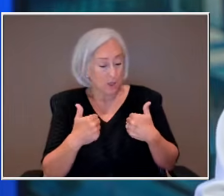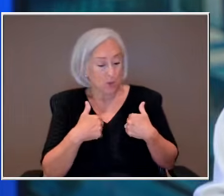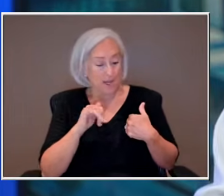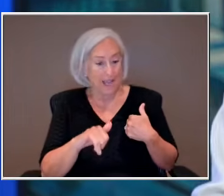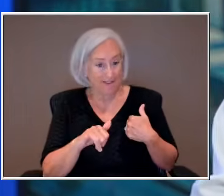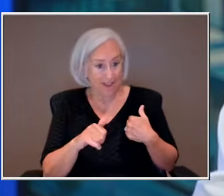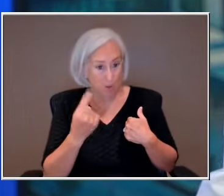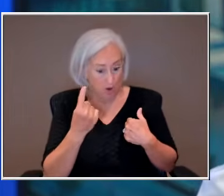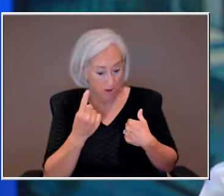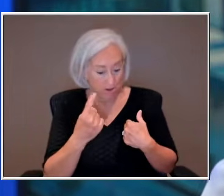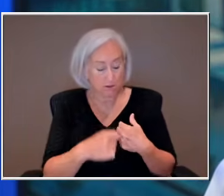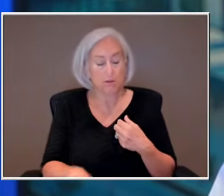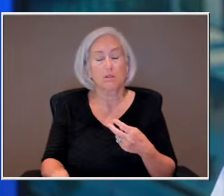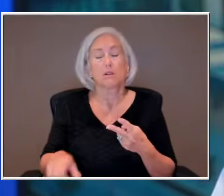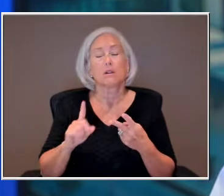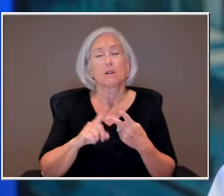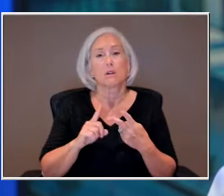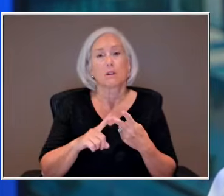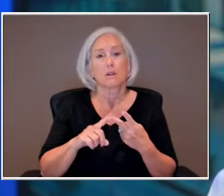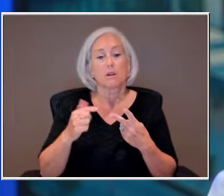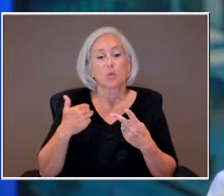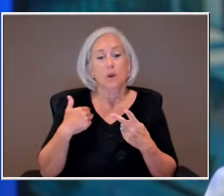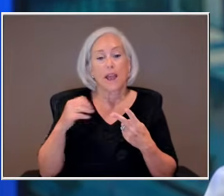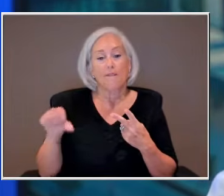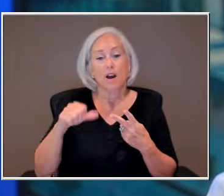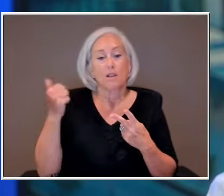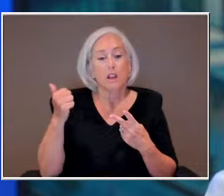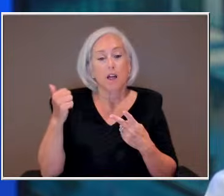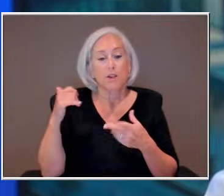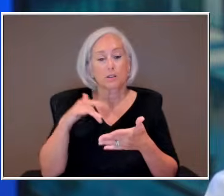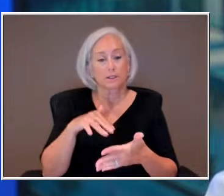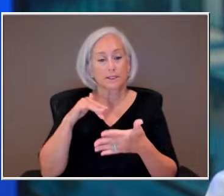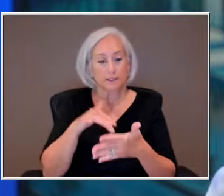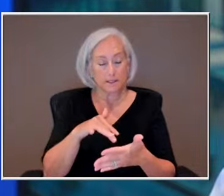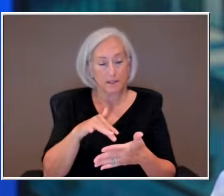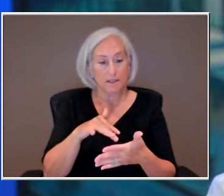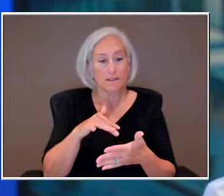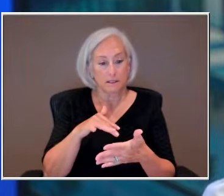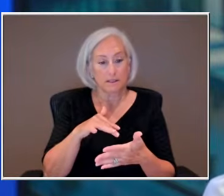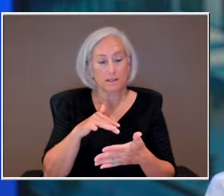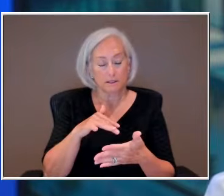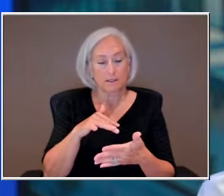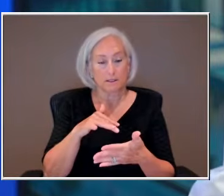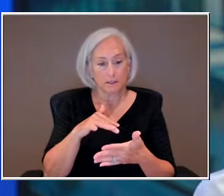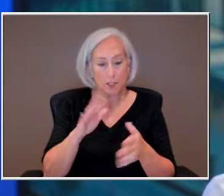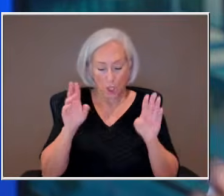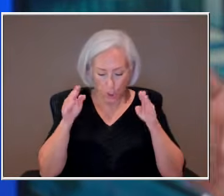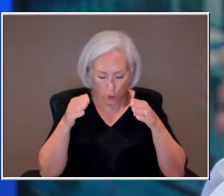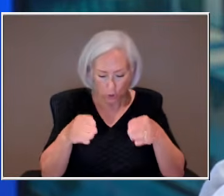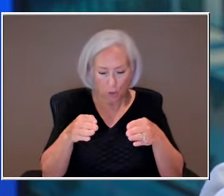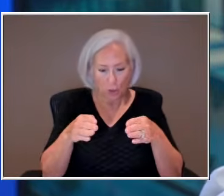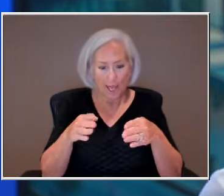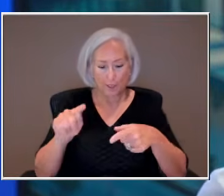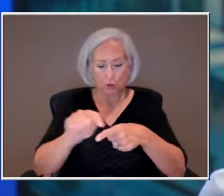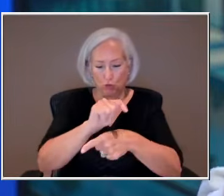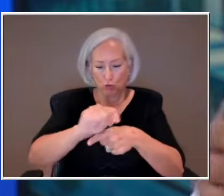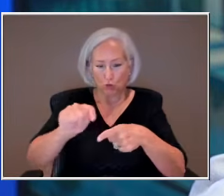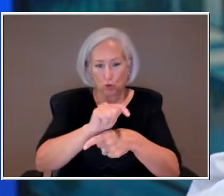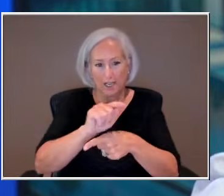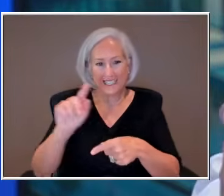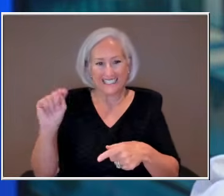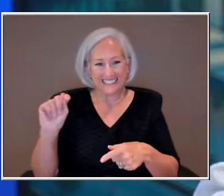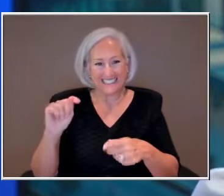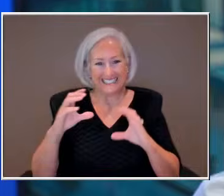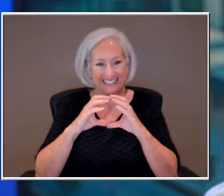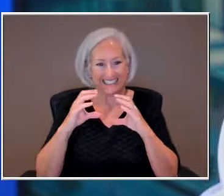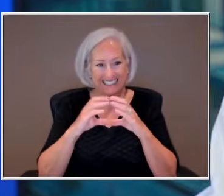have that one, and we had another trial which looked at just training these T cells, training these soldier cells so